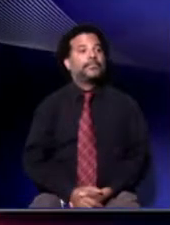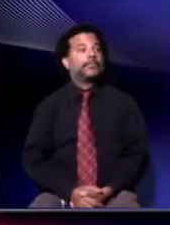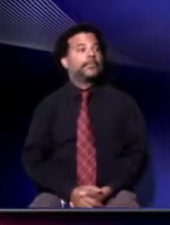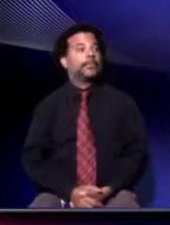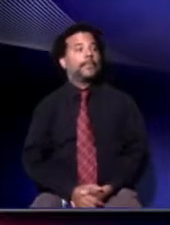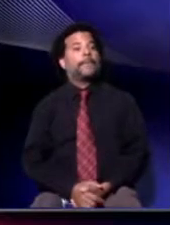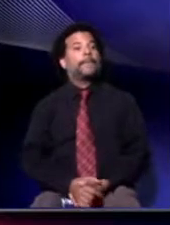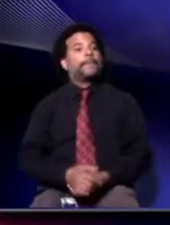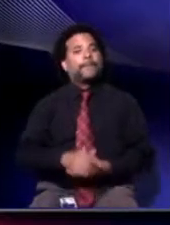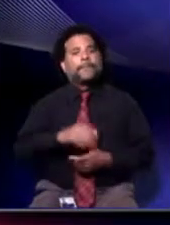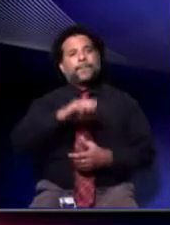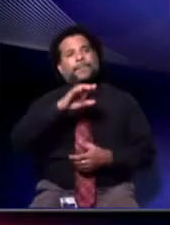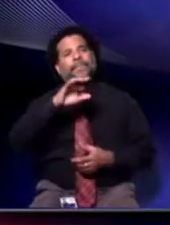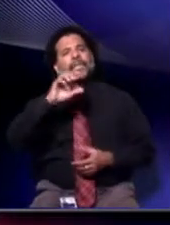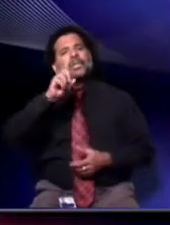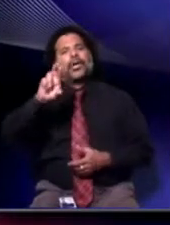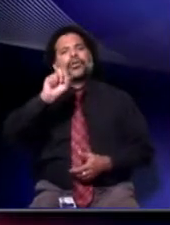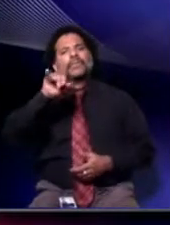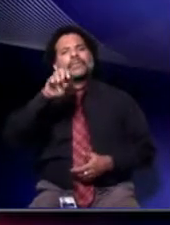Terry, do you have an overall,